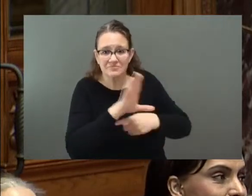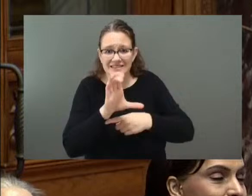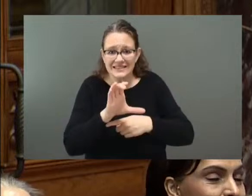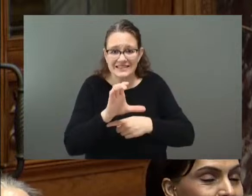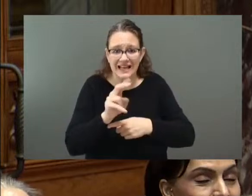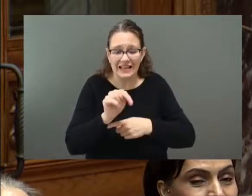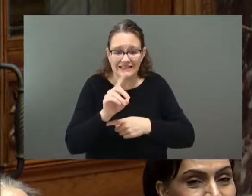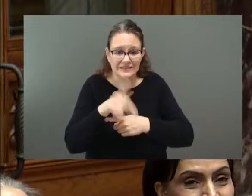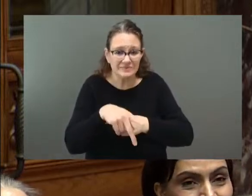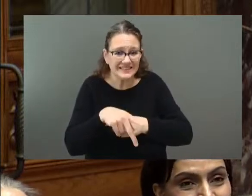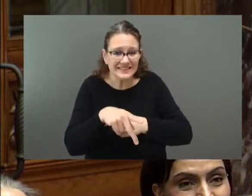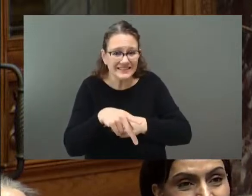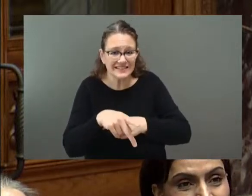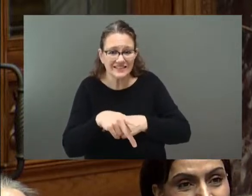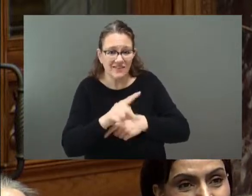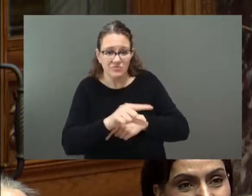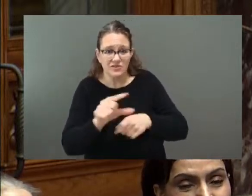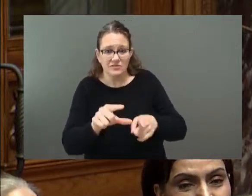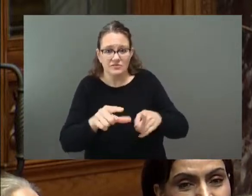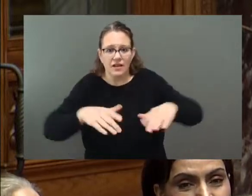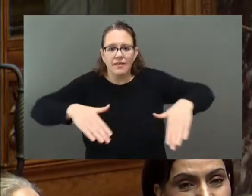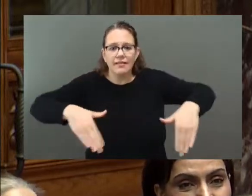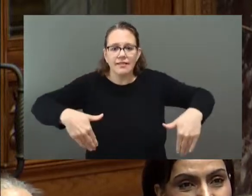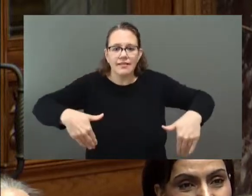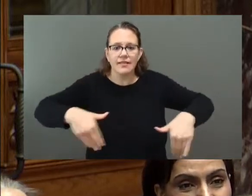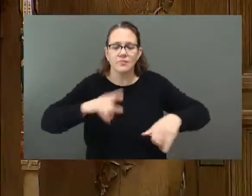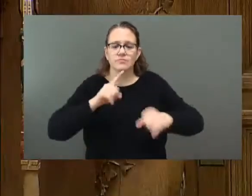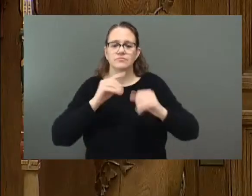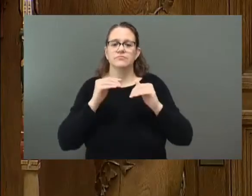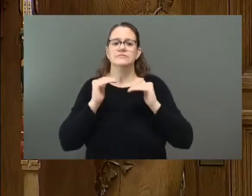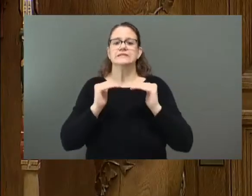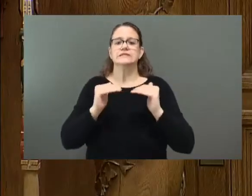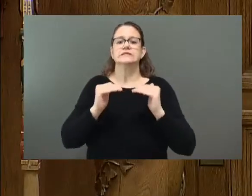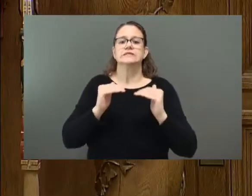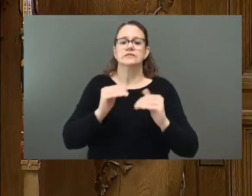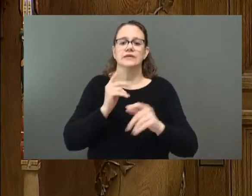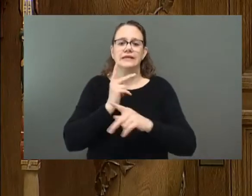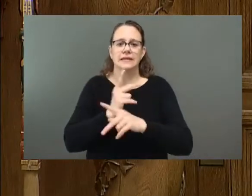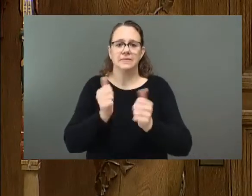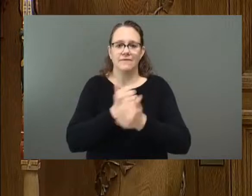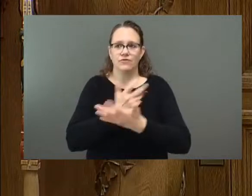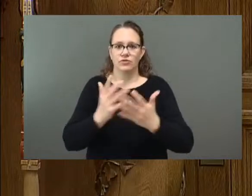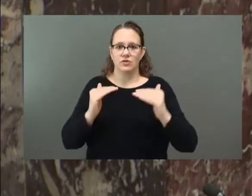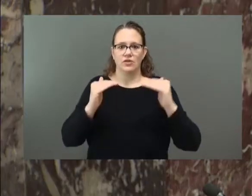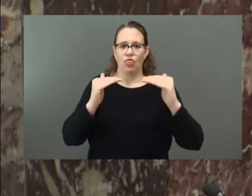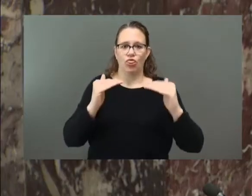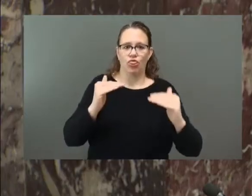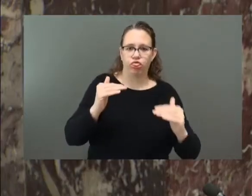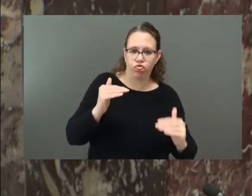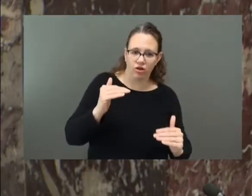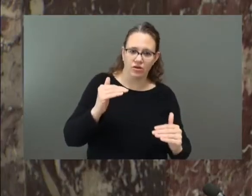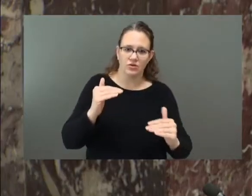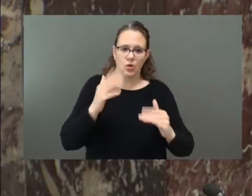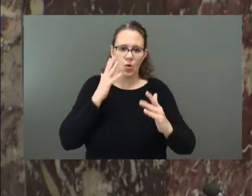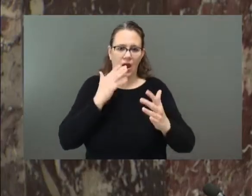public education system eroding under this government? Minister of Education.